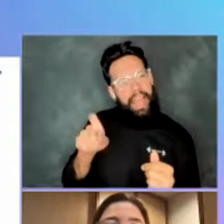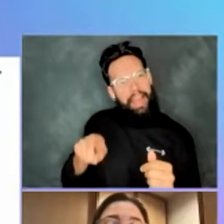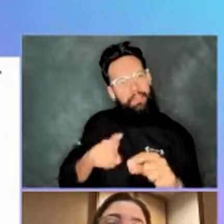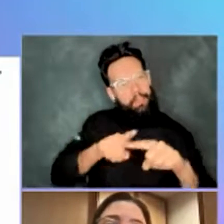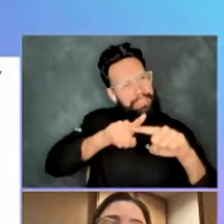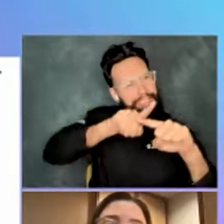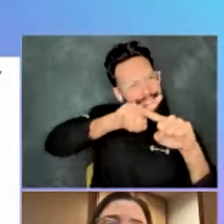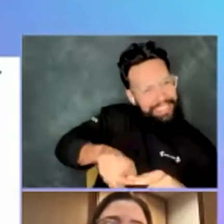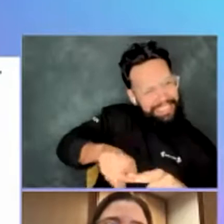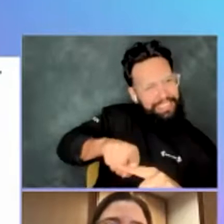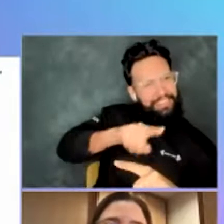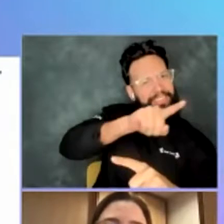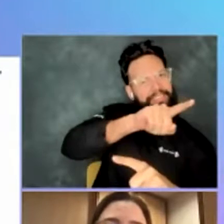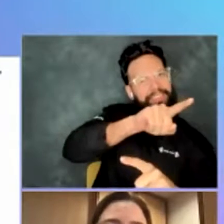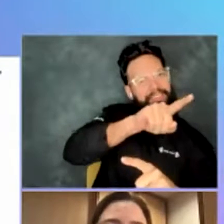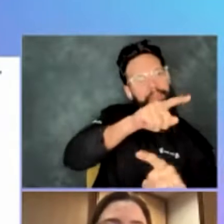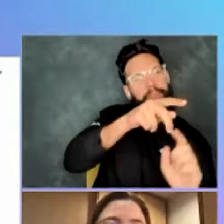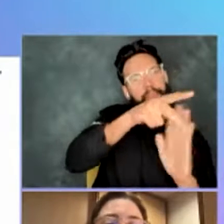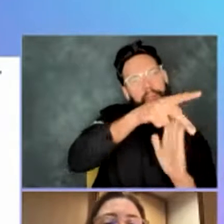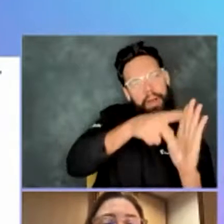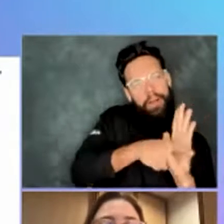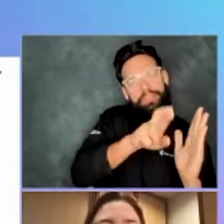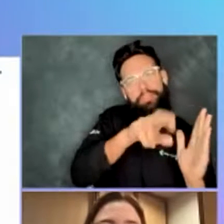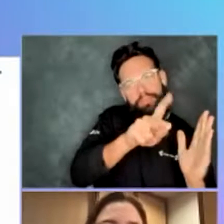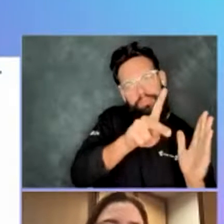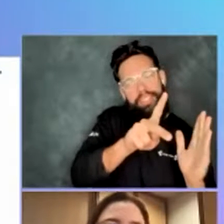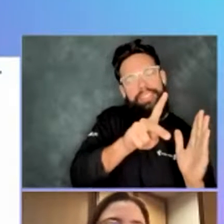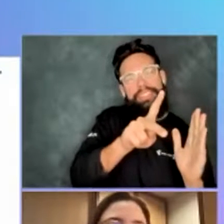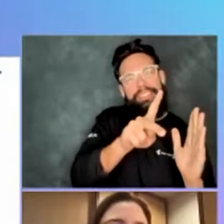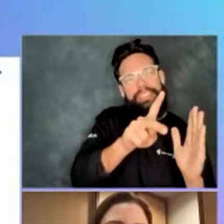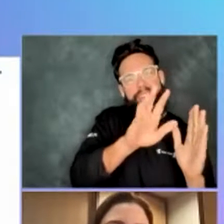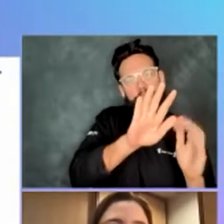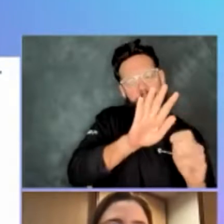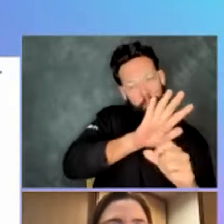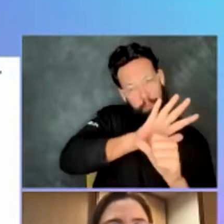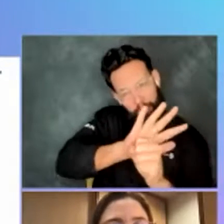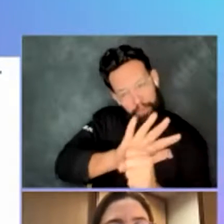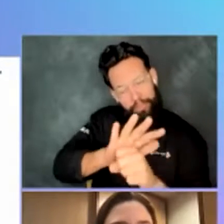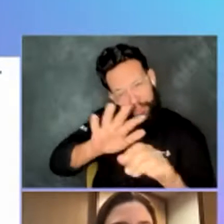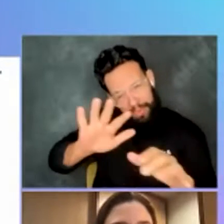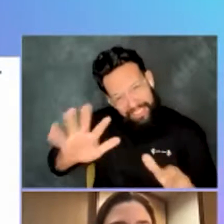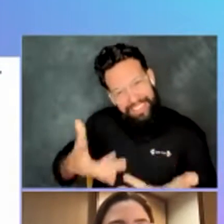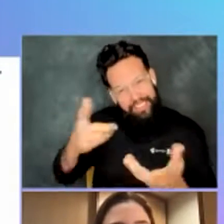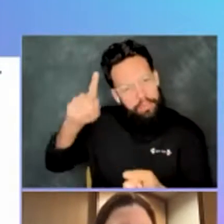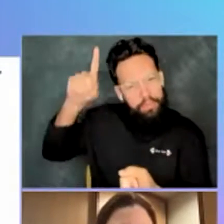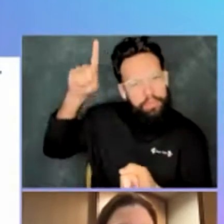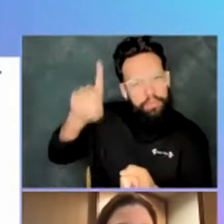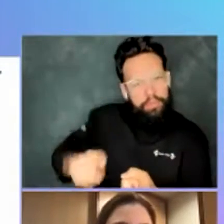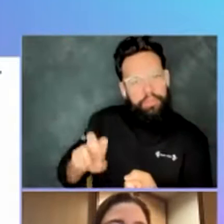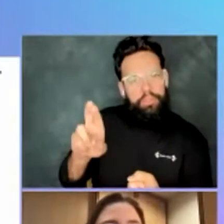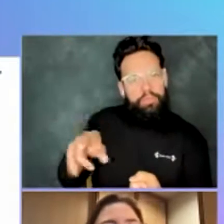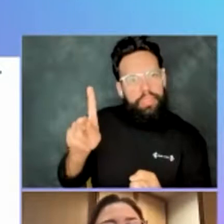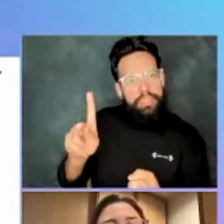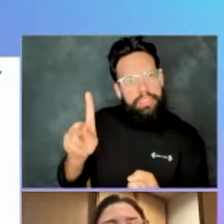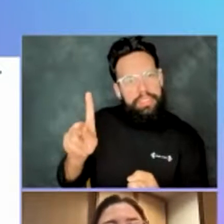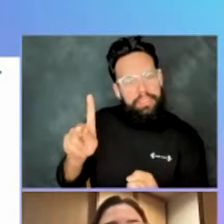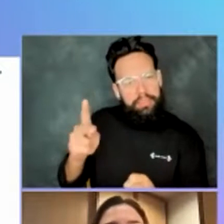think about raising some accessibility risks or linking accessibility to your company objectives and key